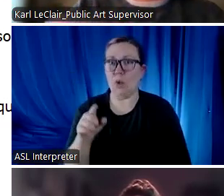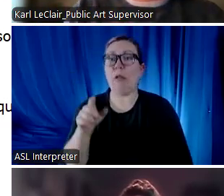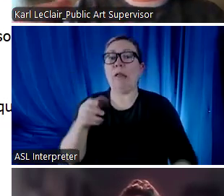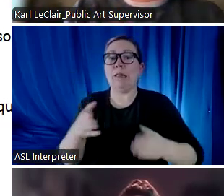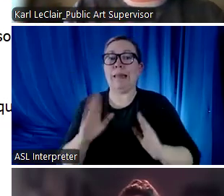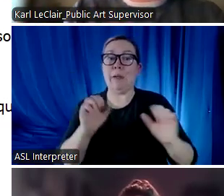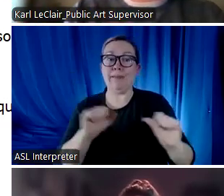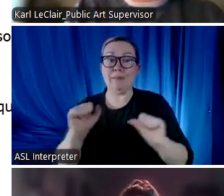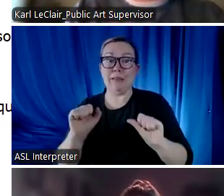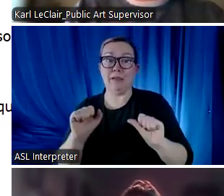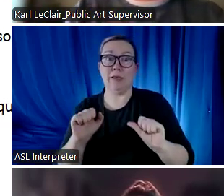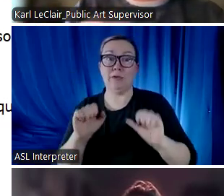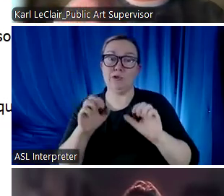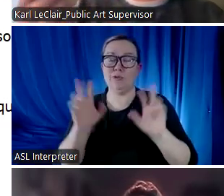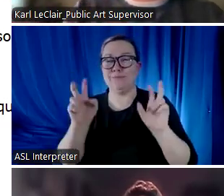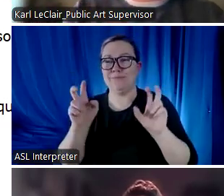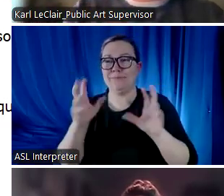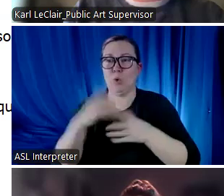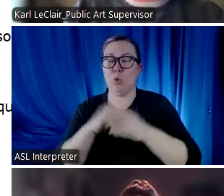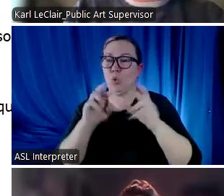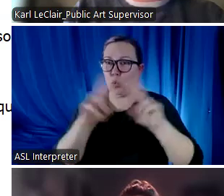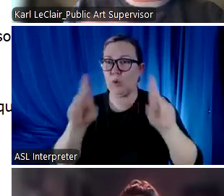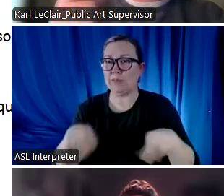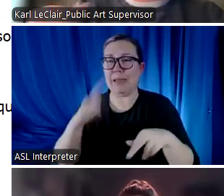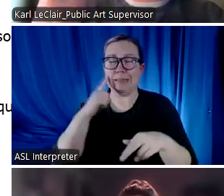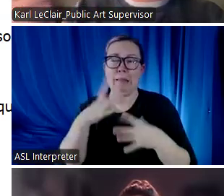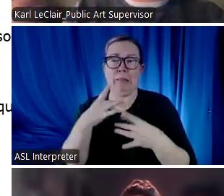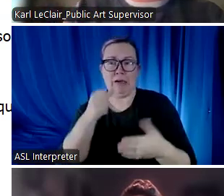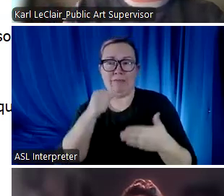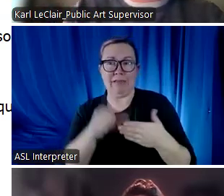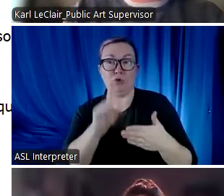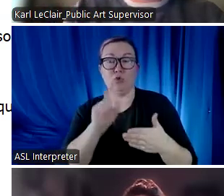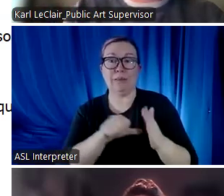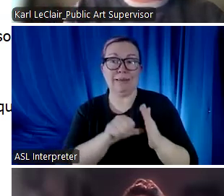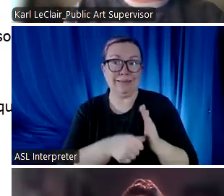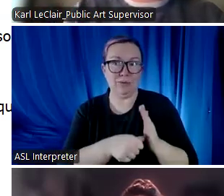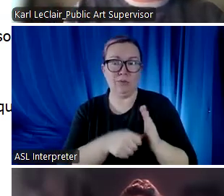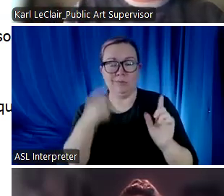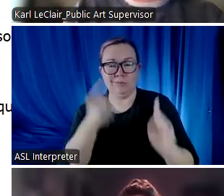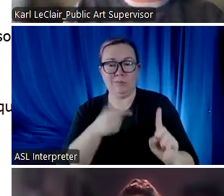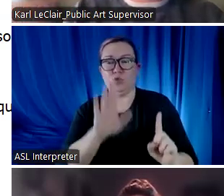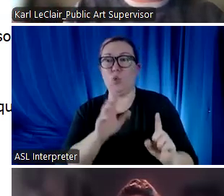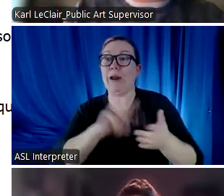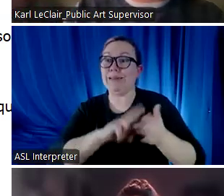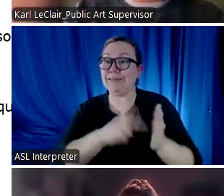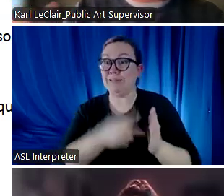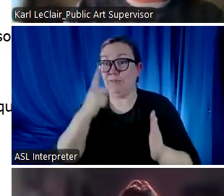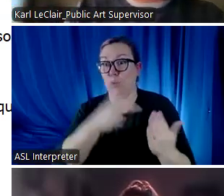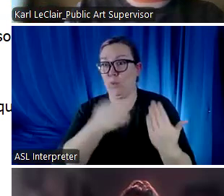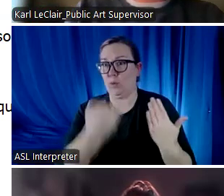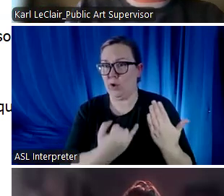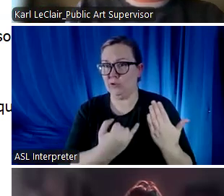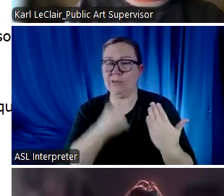a statement bio resume, I think the letter of interest should really highlight your intention for the project, as opposed to speaking about you and